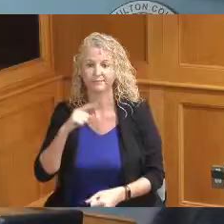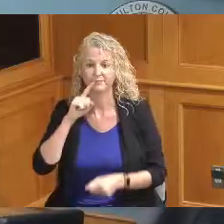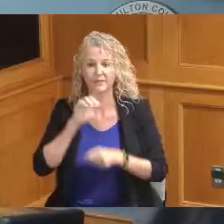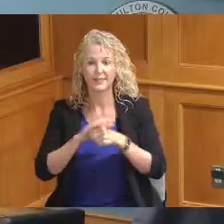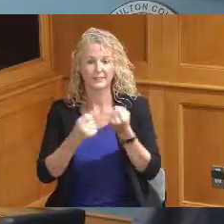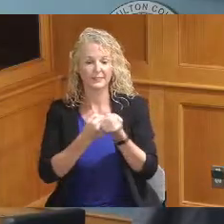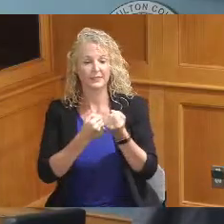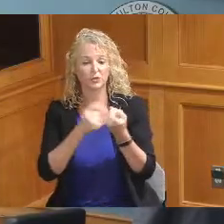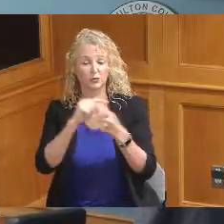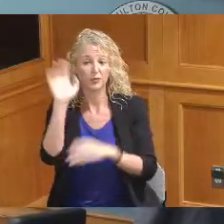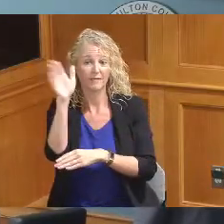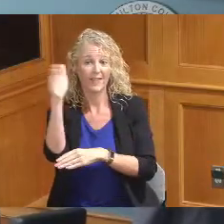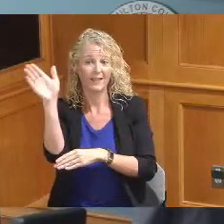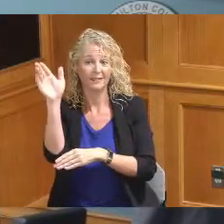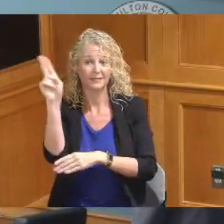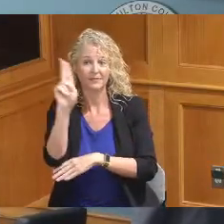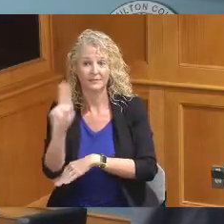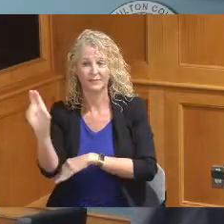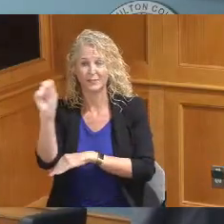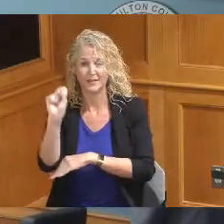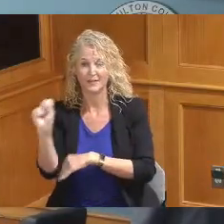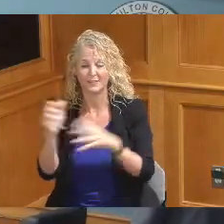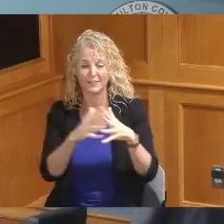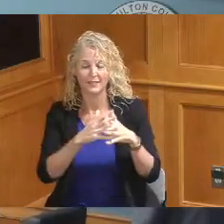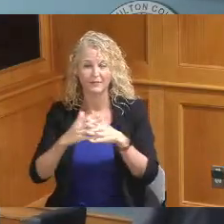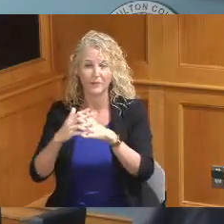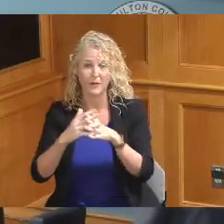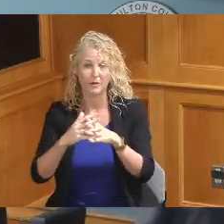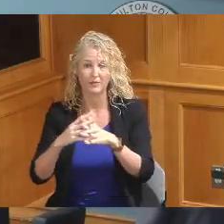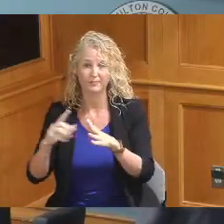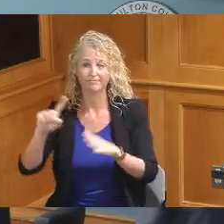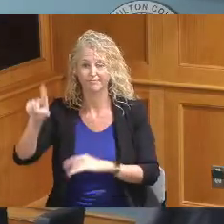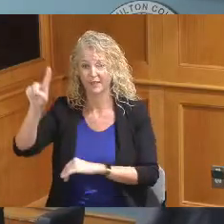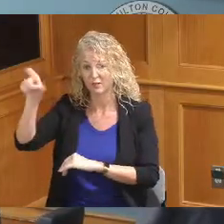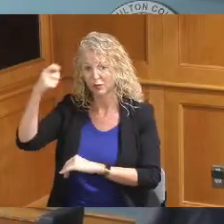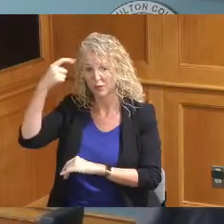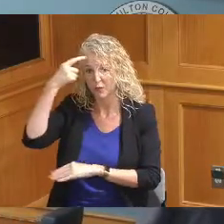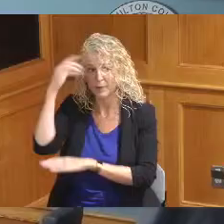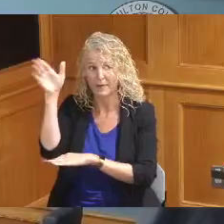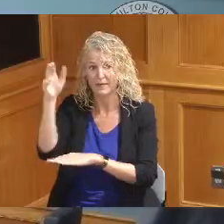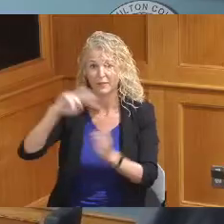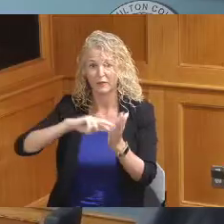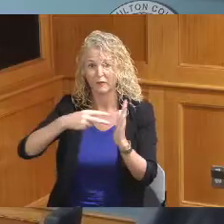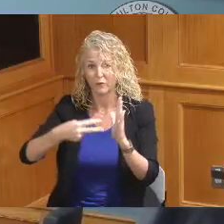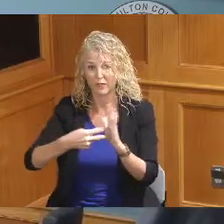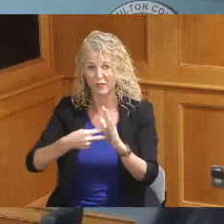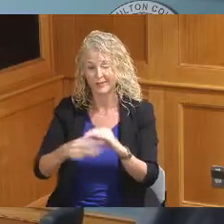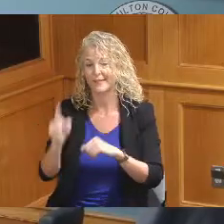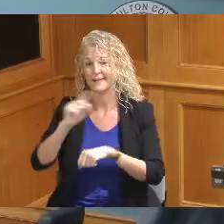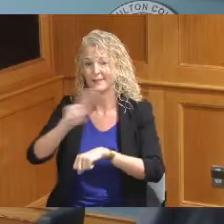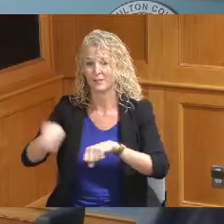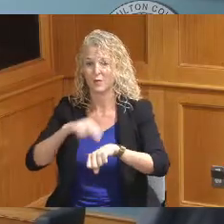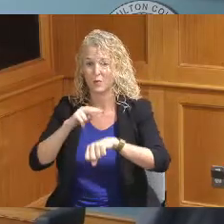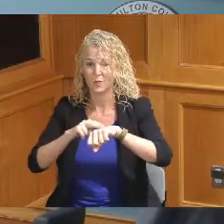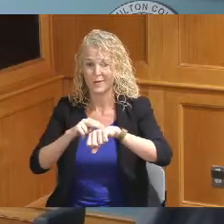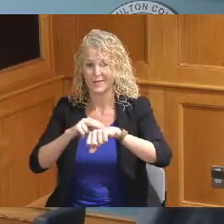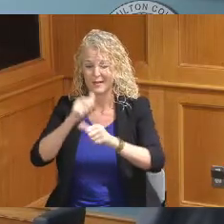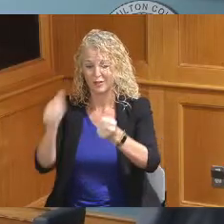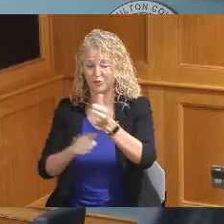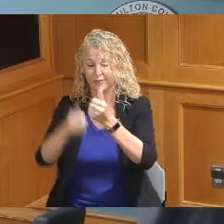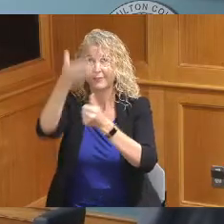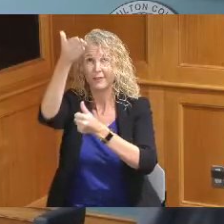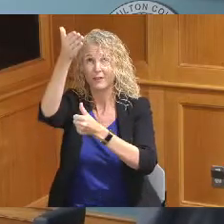I pledge allegiance to the flag of the United States of America and to the republic for which it stands,